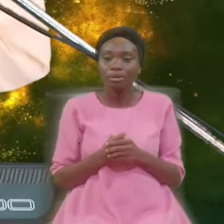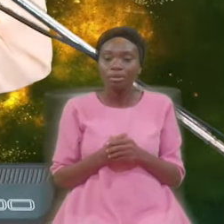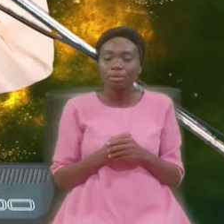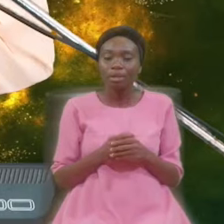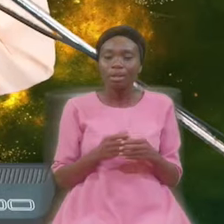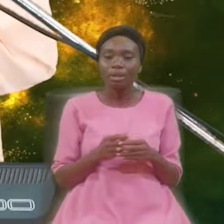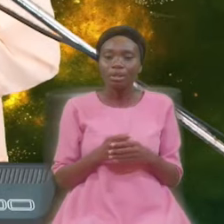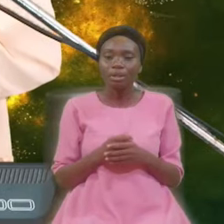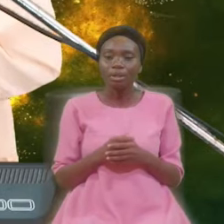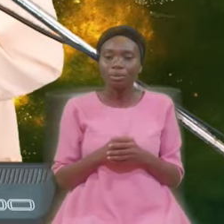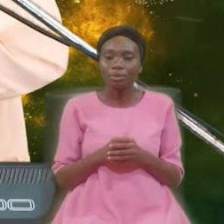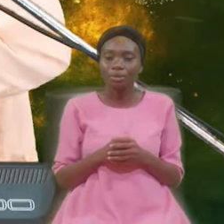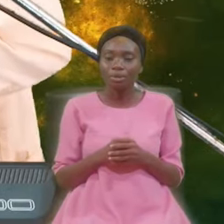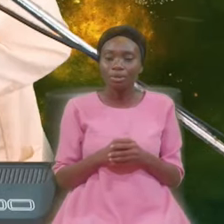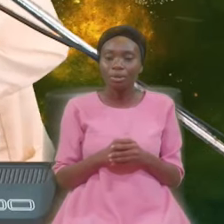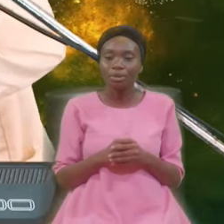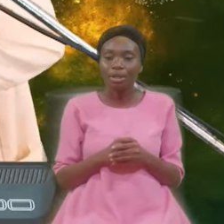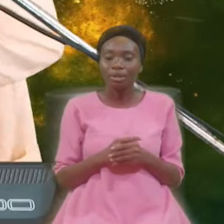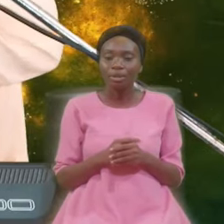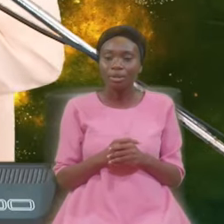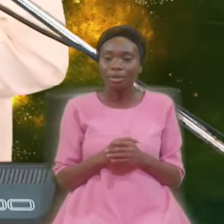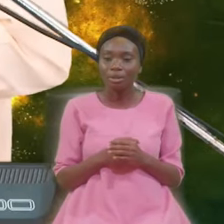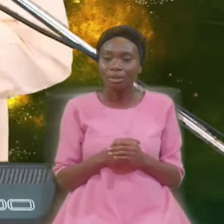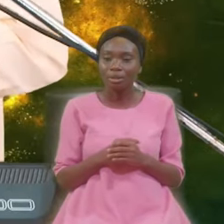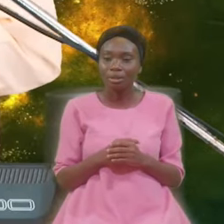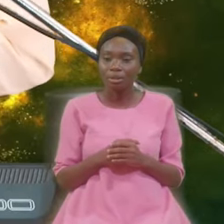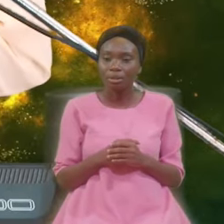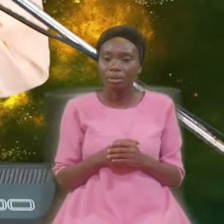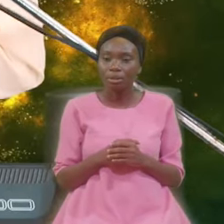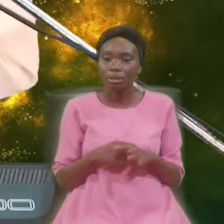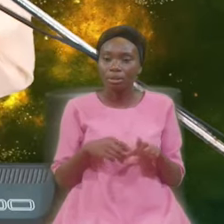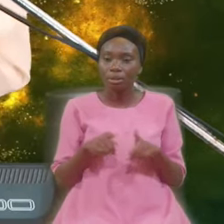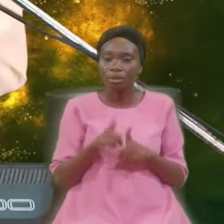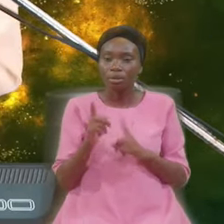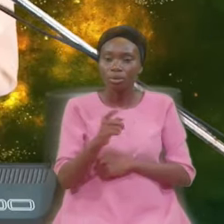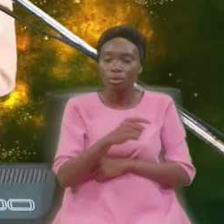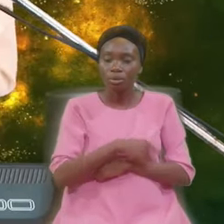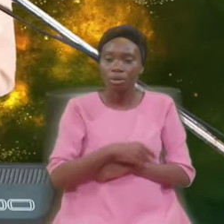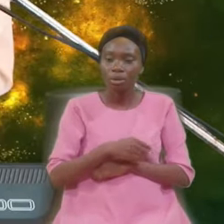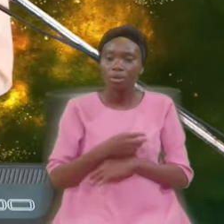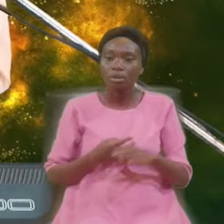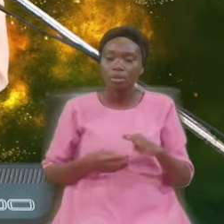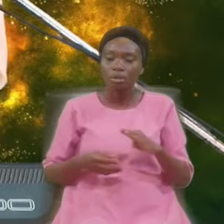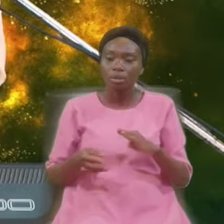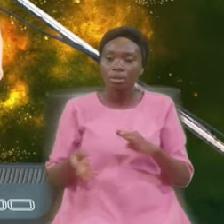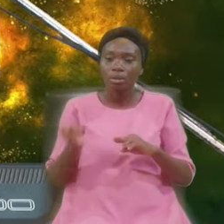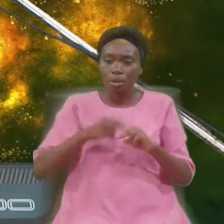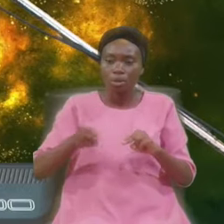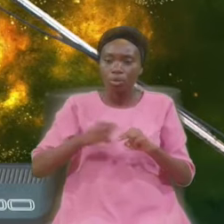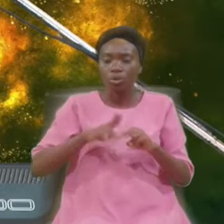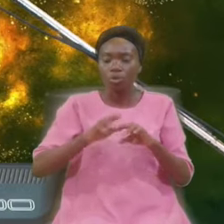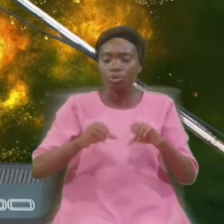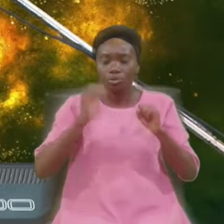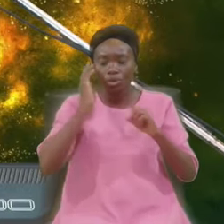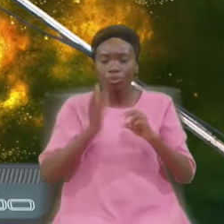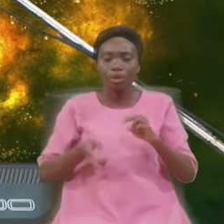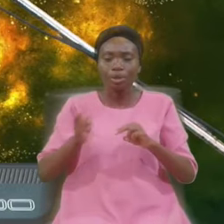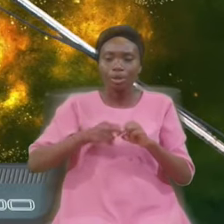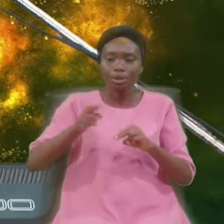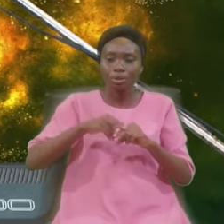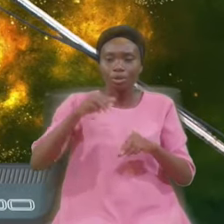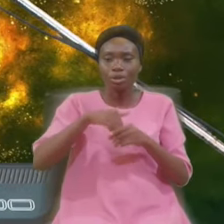this platform. Daddy, God bless you, sir. As your days increase, may your strength increase in Jesus'